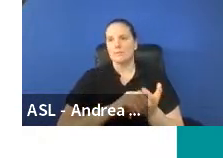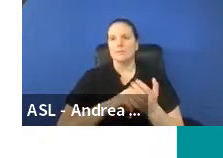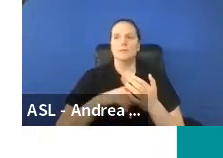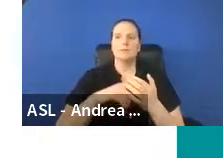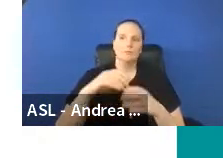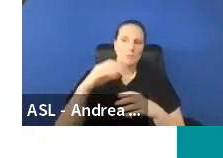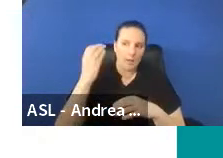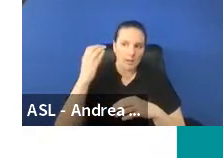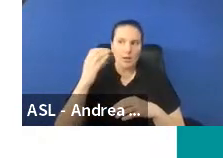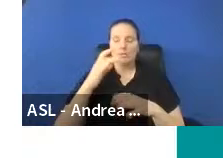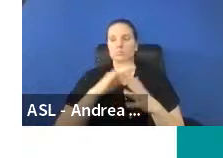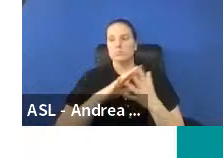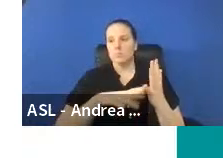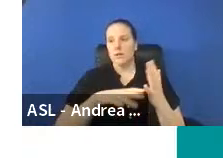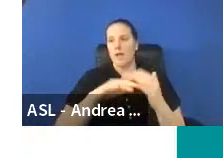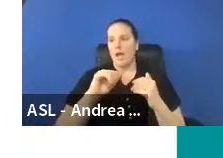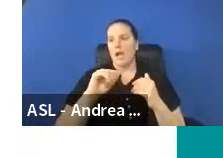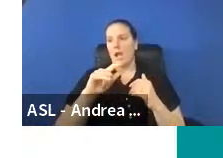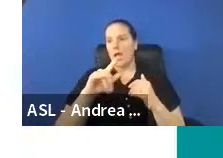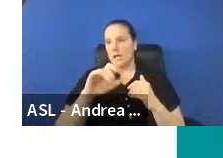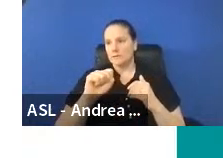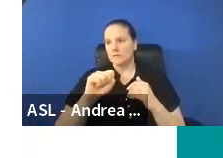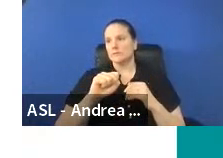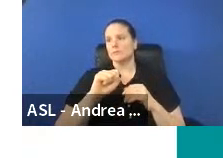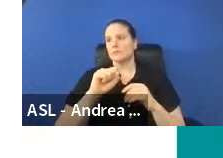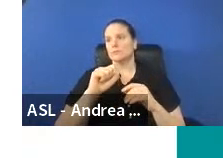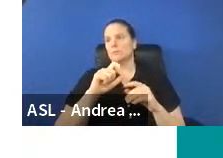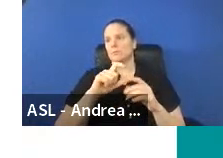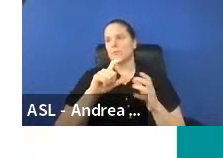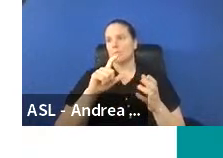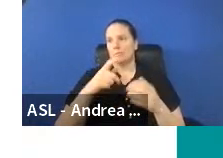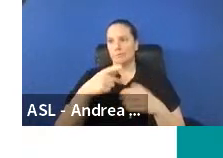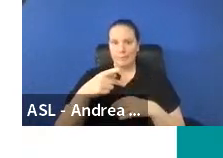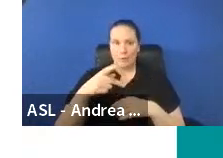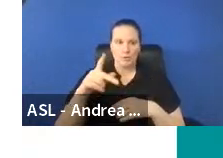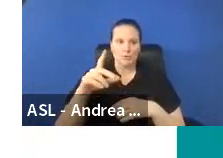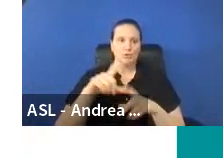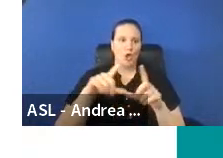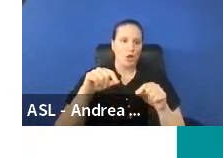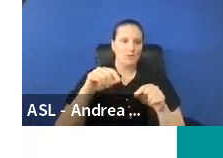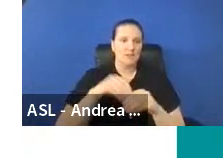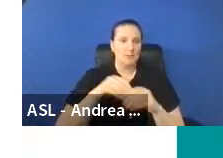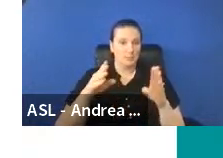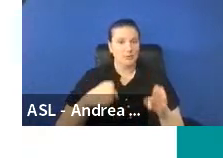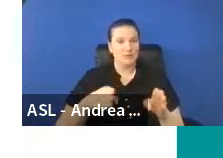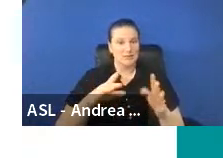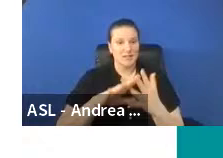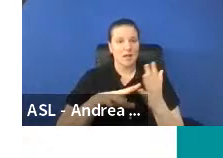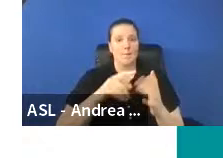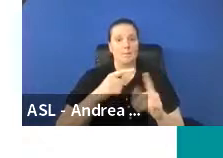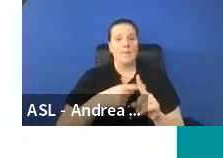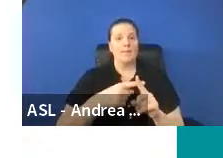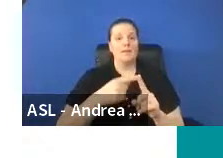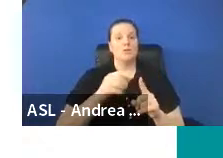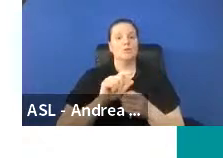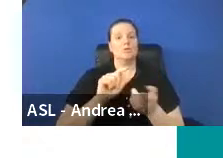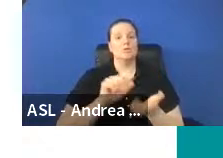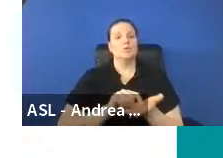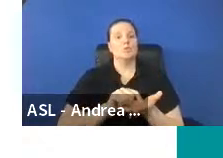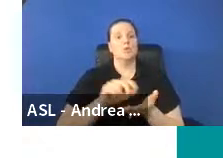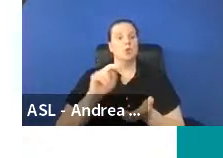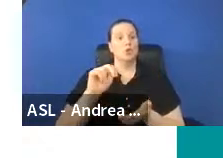ads, direct mail postcards, in-person canvassing. our monthly newsletter and email